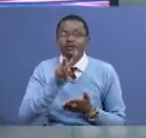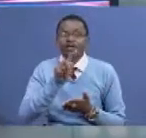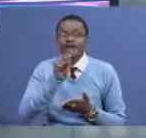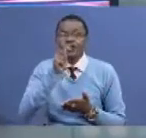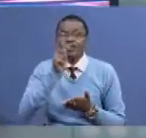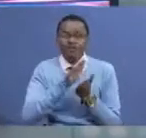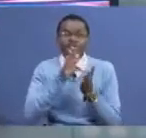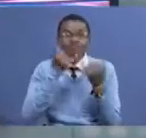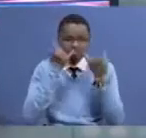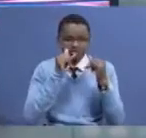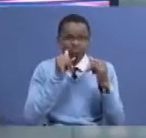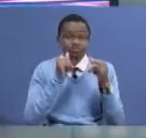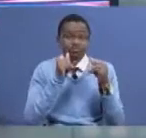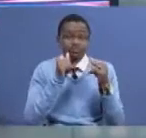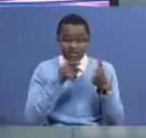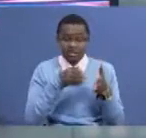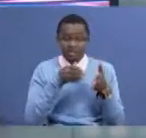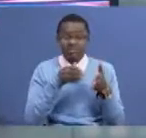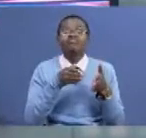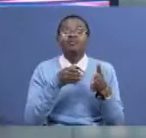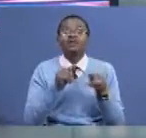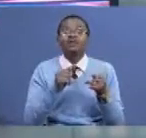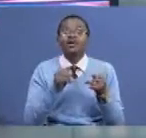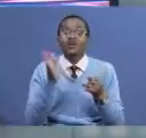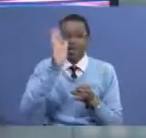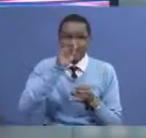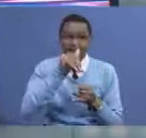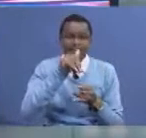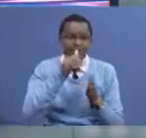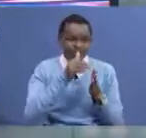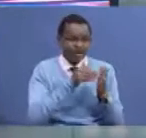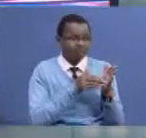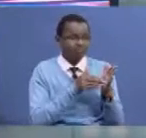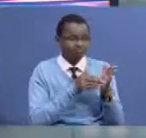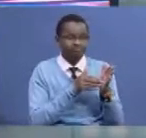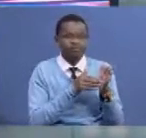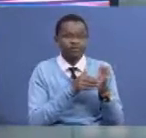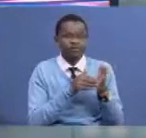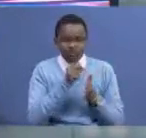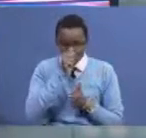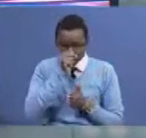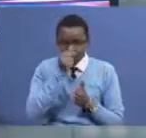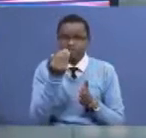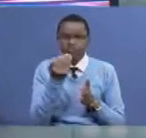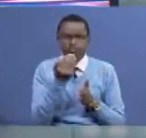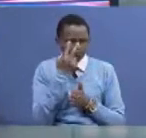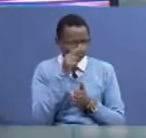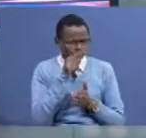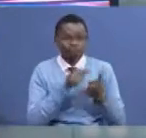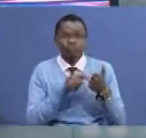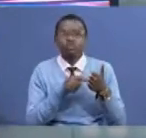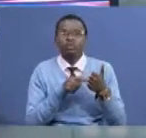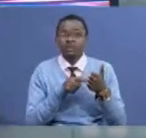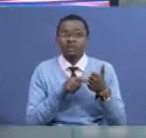Kenya for more information regarding this particular broadcast. But when we come back, we'll highlight the plea of street children, where we take a look at